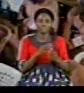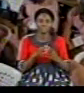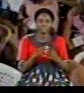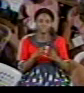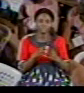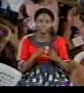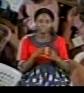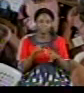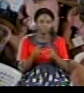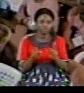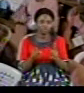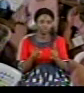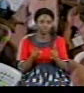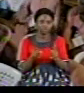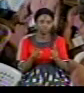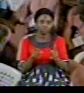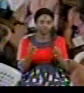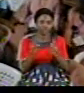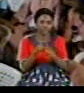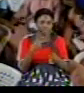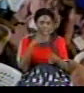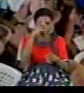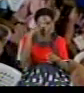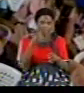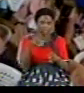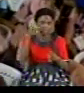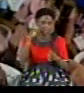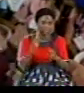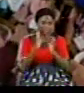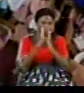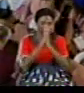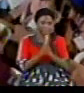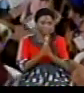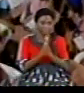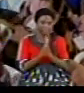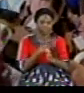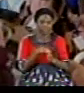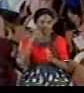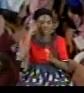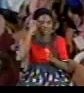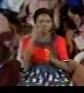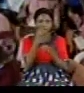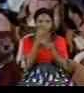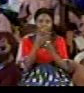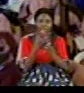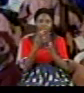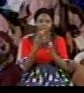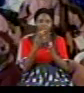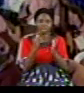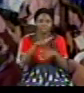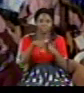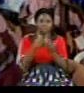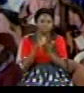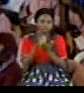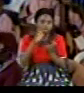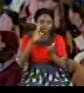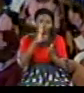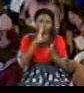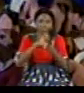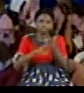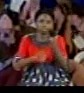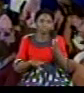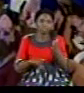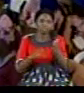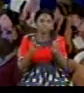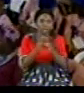But as the man of God prayed, and he mentioned that all swellings be removed. According to